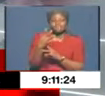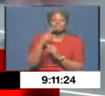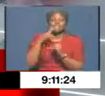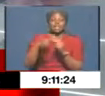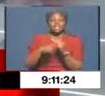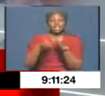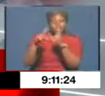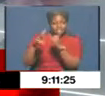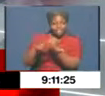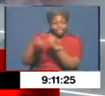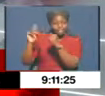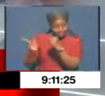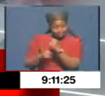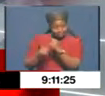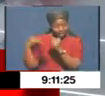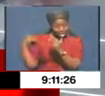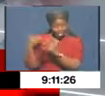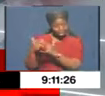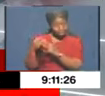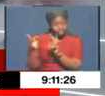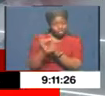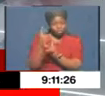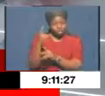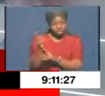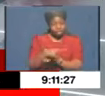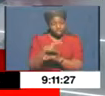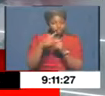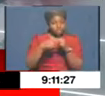4,776. As of 1 September, a total of